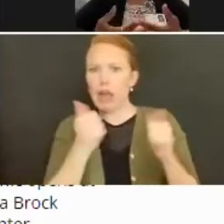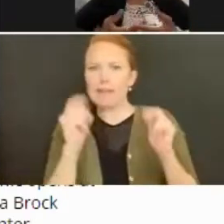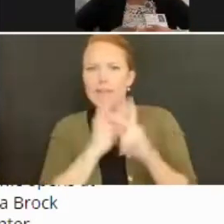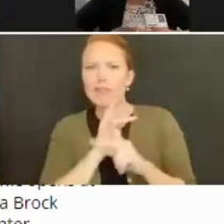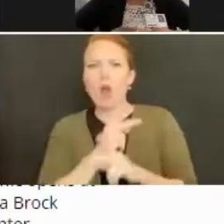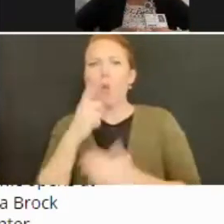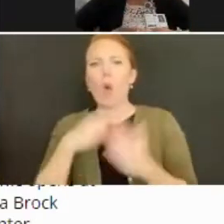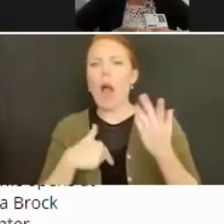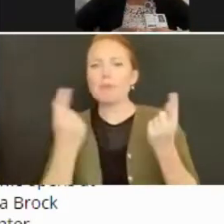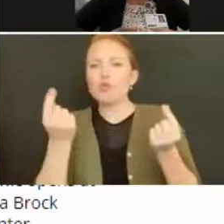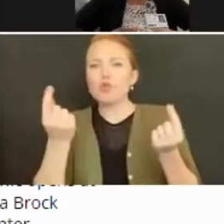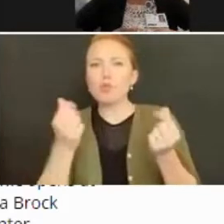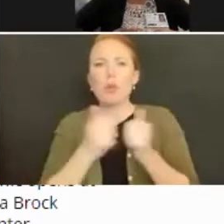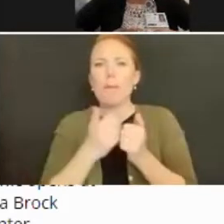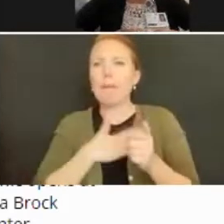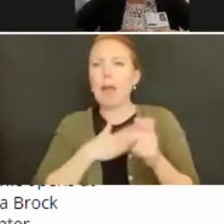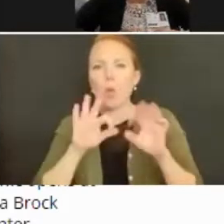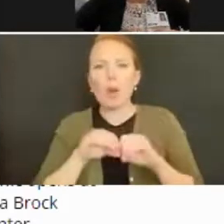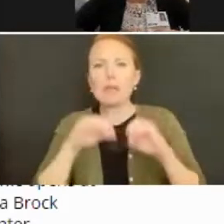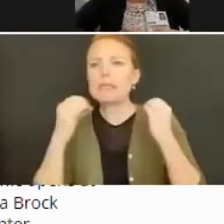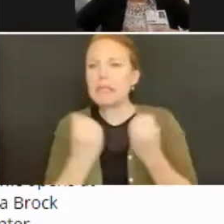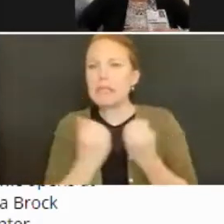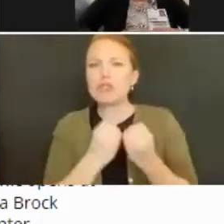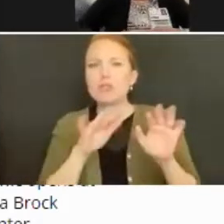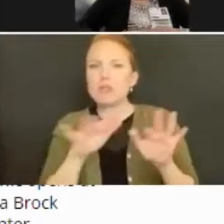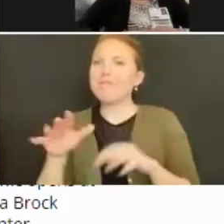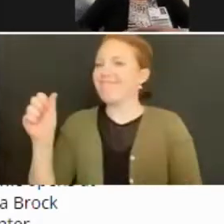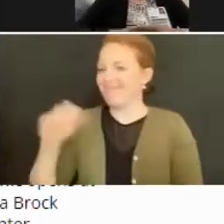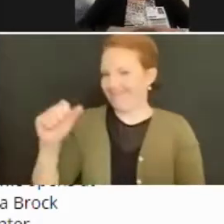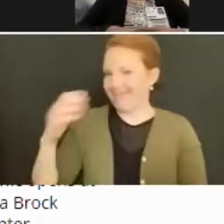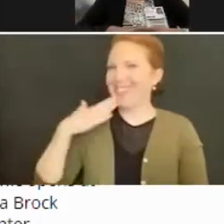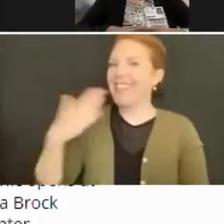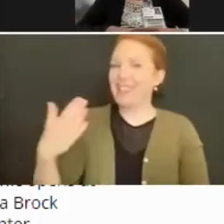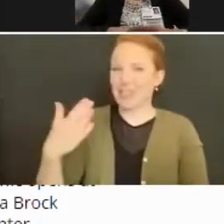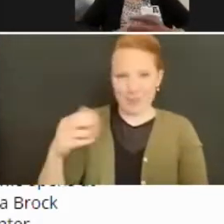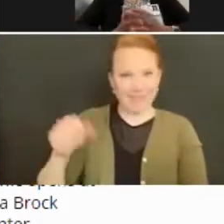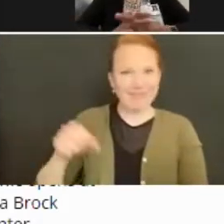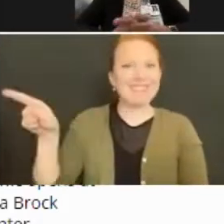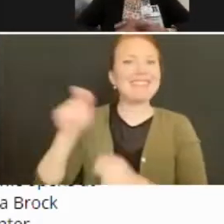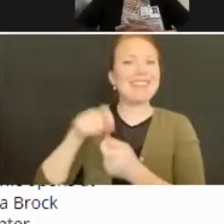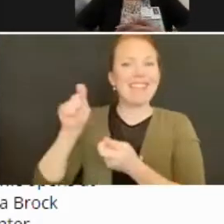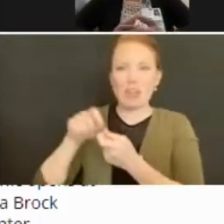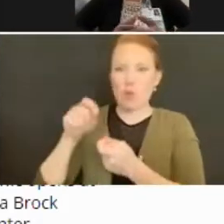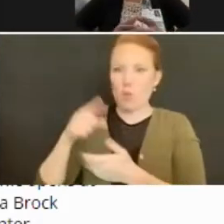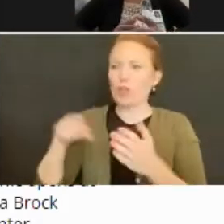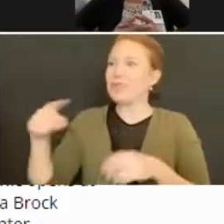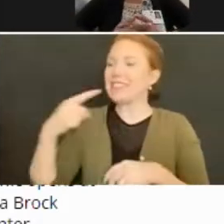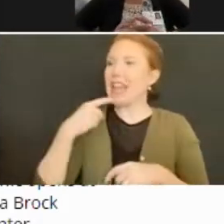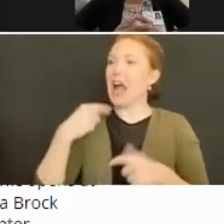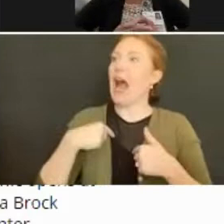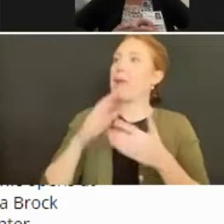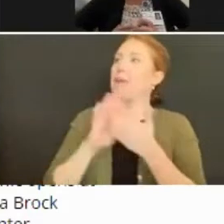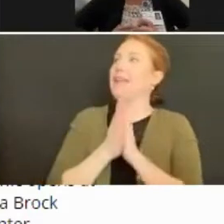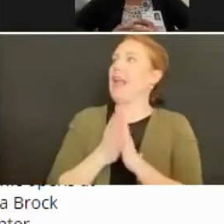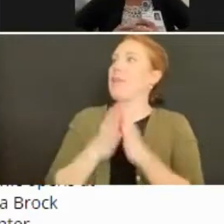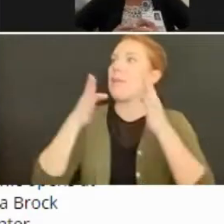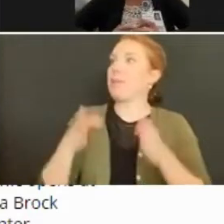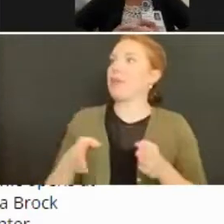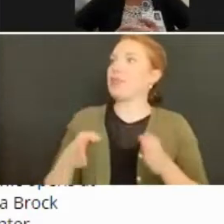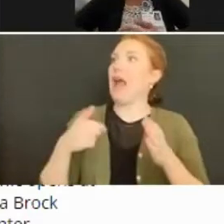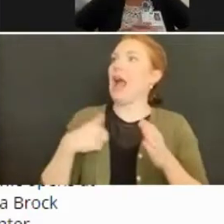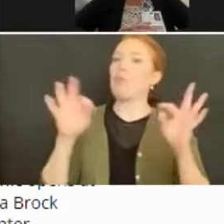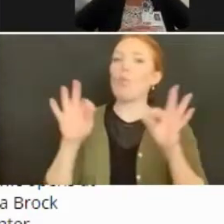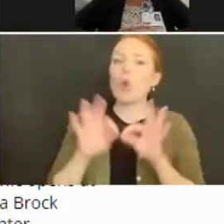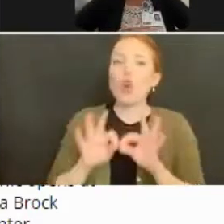my organization. Thank you. I think that's what you said is I became someone who is worth your time,